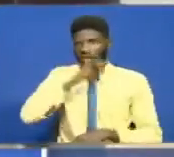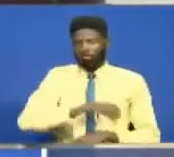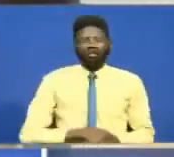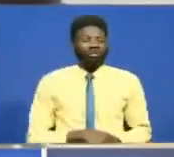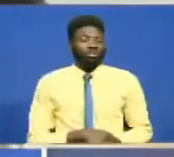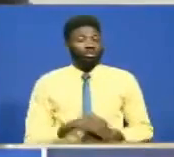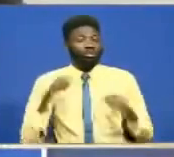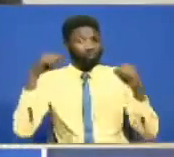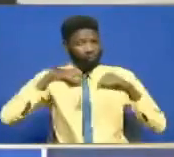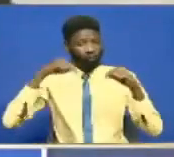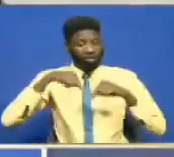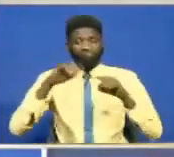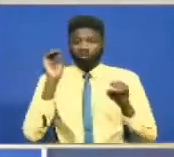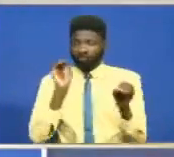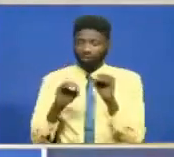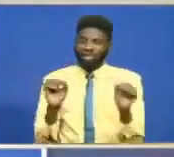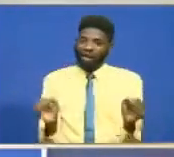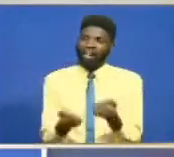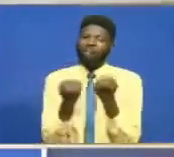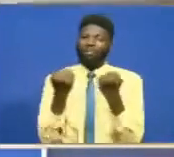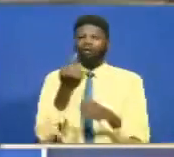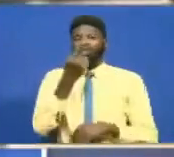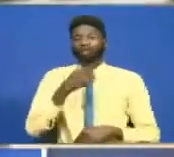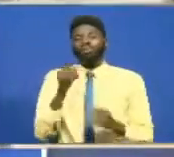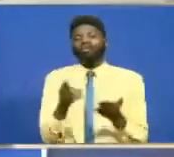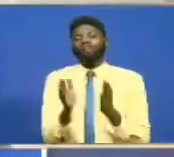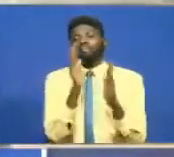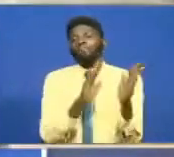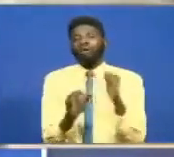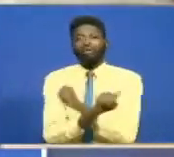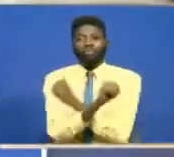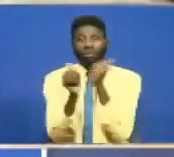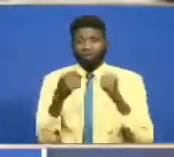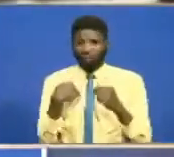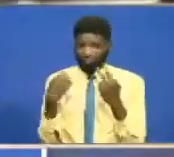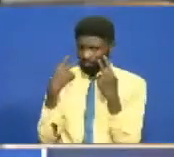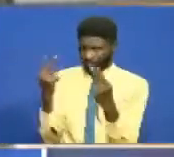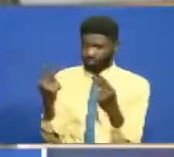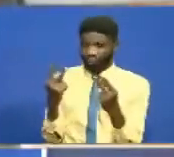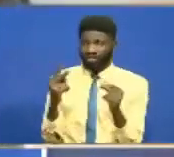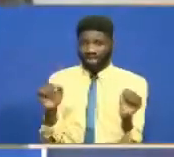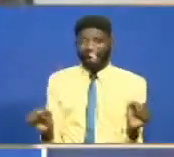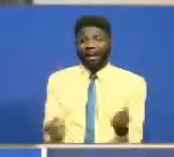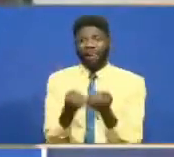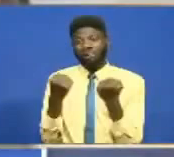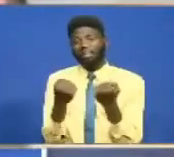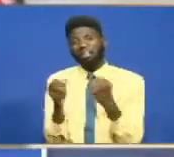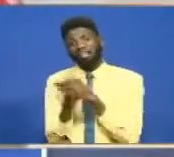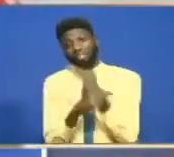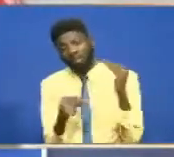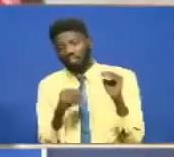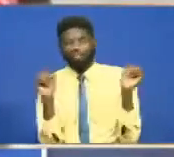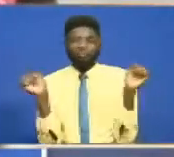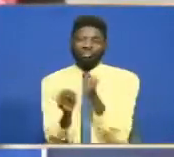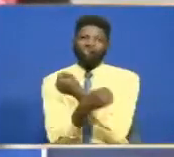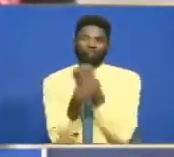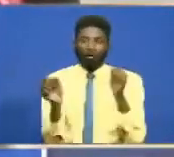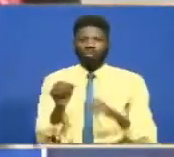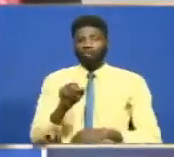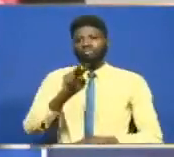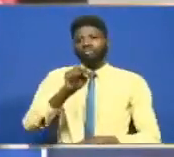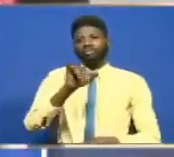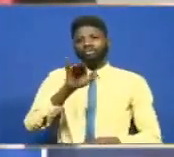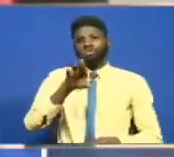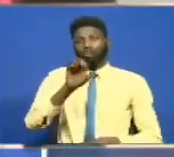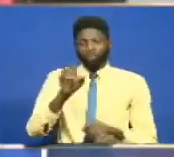sawa, imepangwa kwa njia inafaa. Naona kutakuwa na ulagai yoyote. Bwana Nyoro,